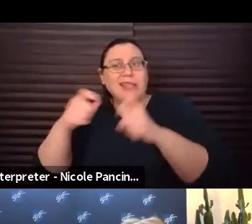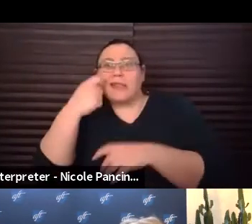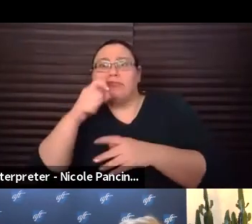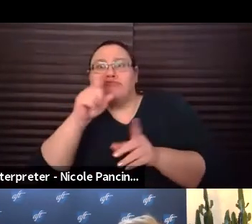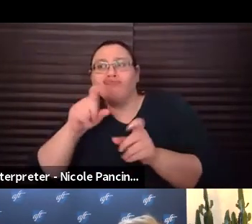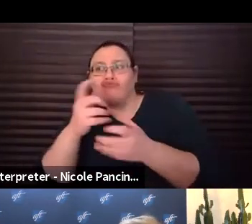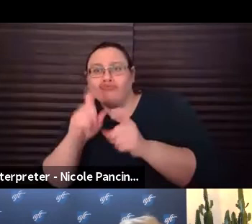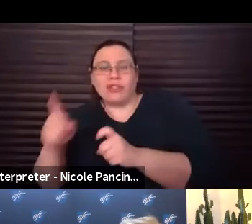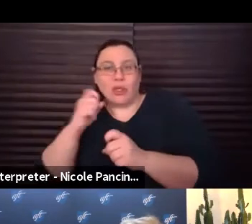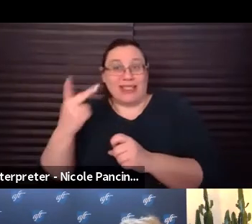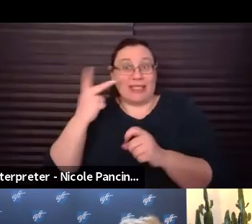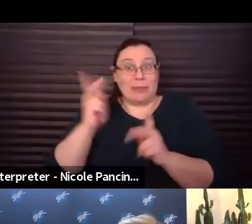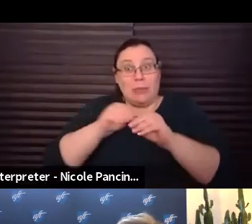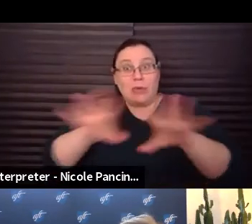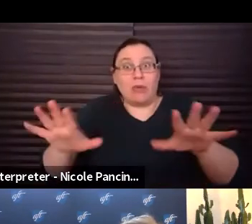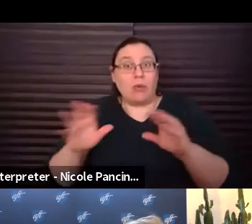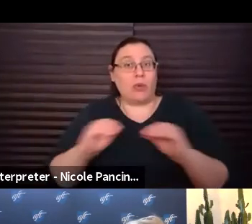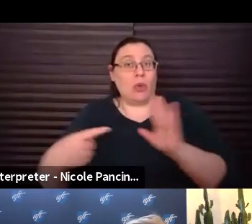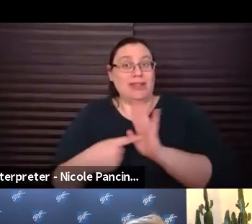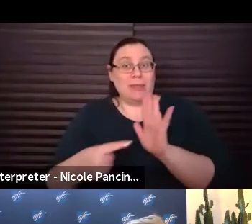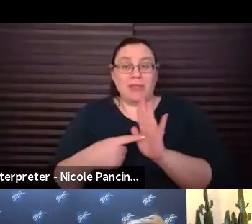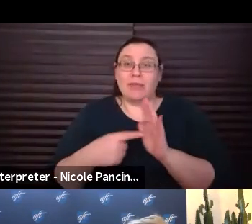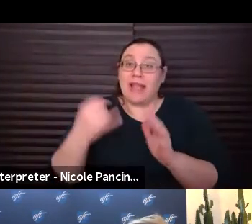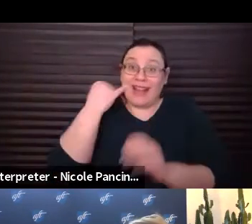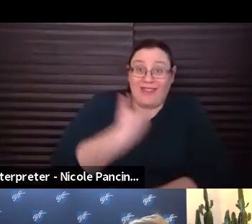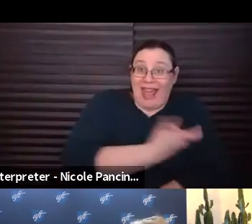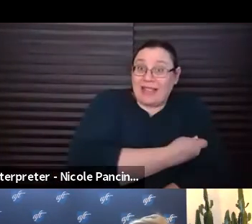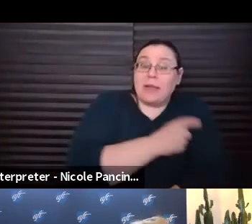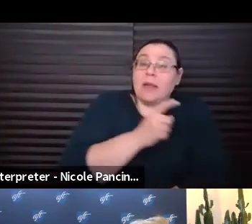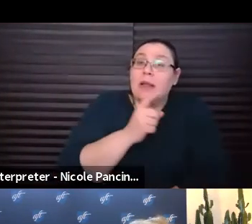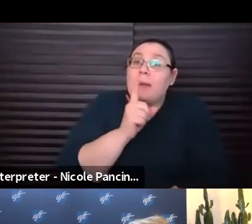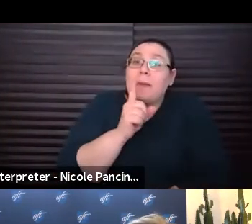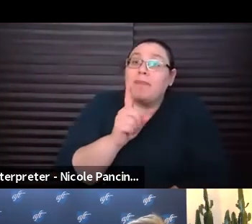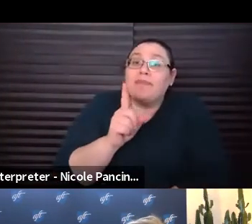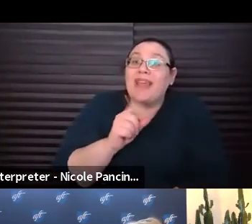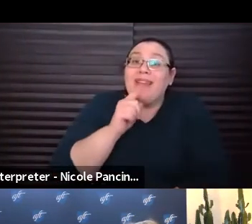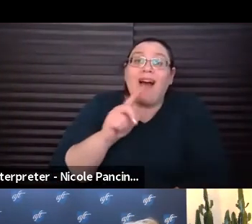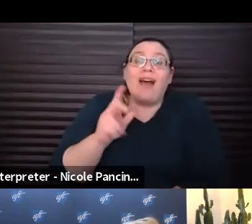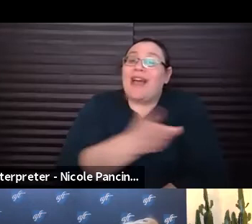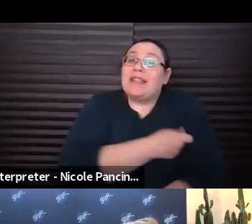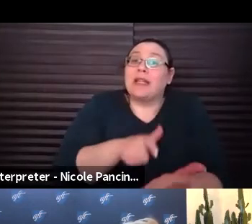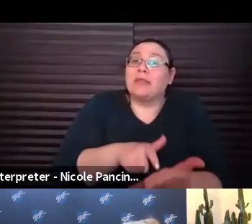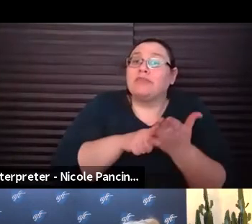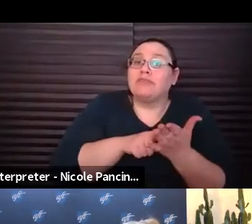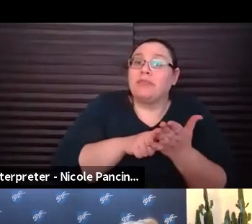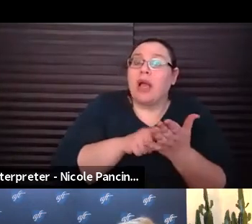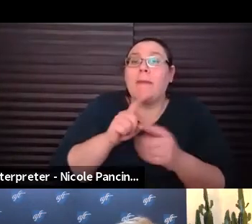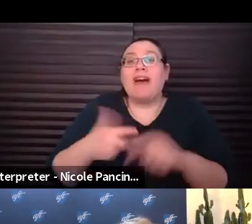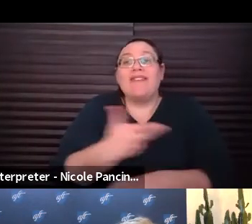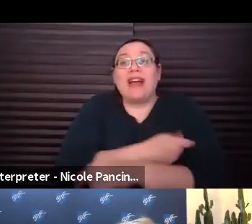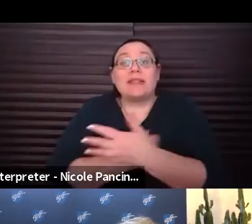spread. And we have vaccines, not even vaccine prerequisite, but vaccine